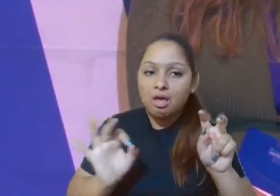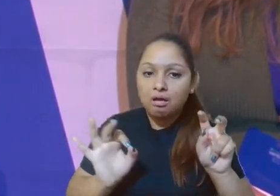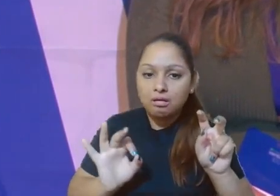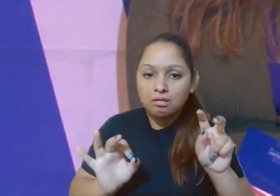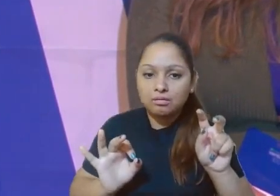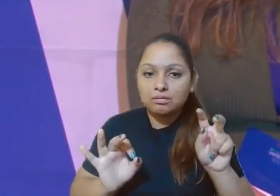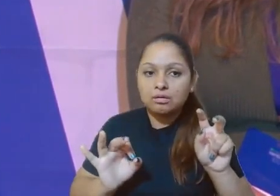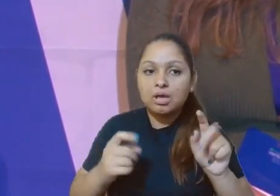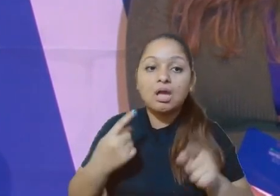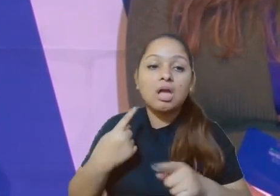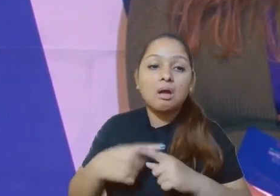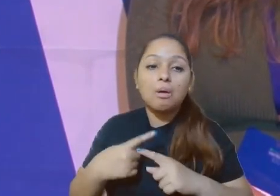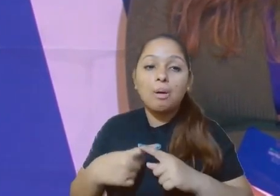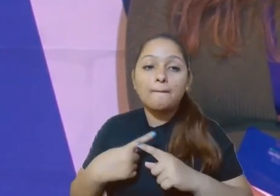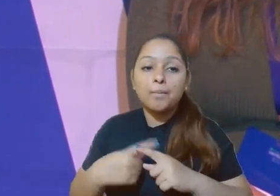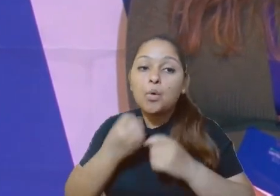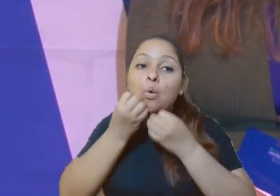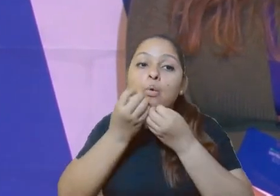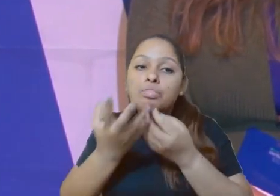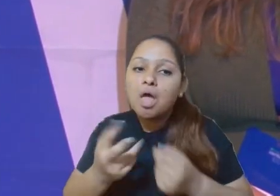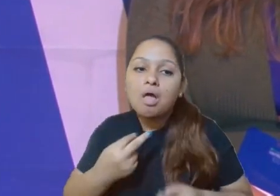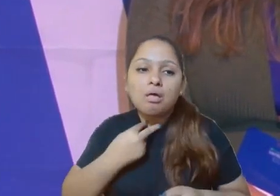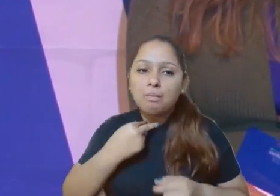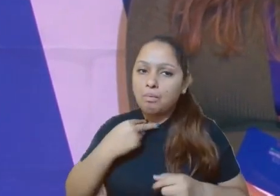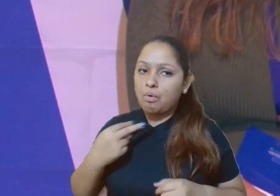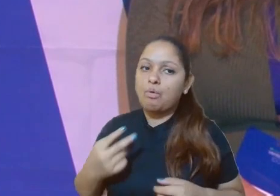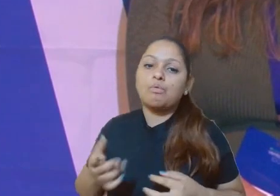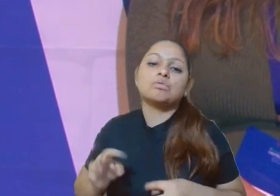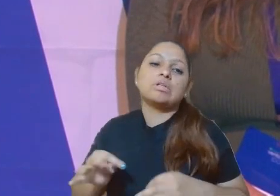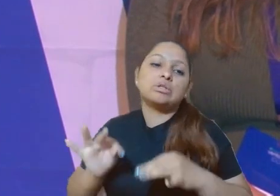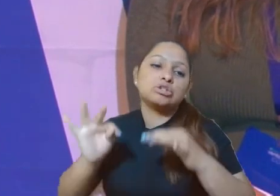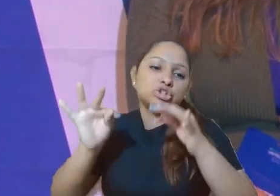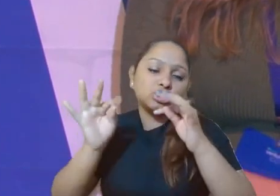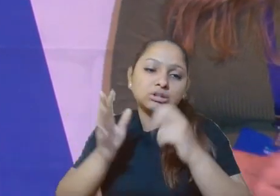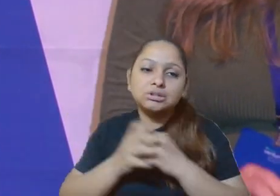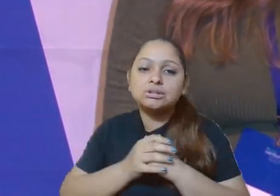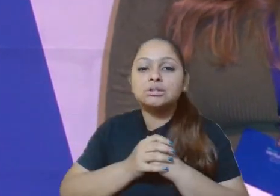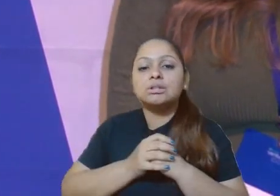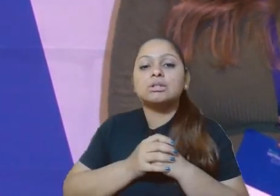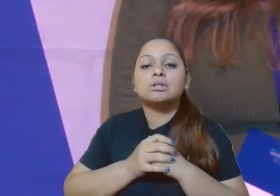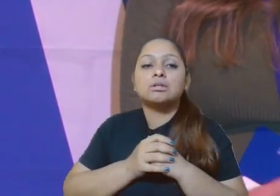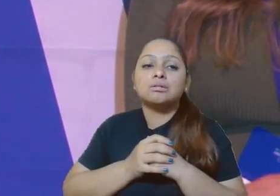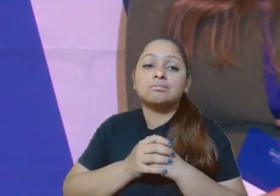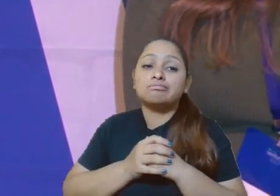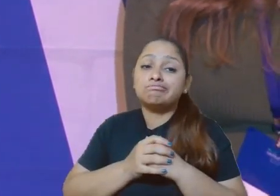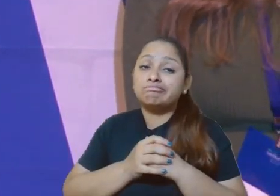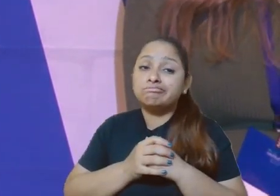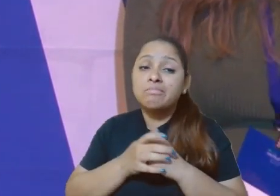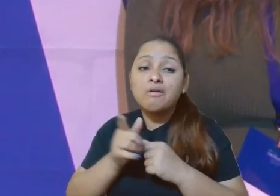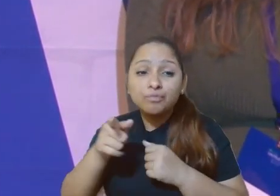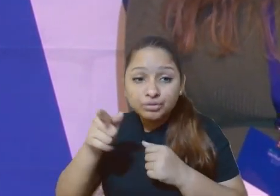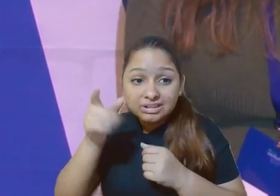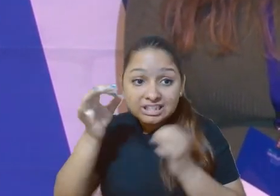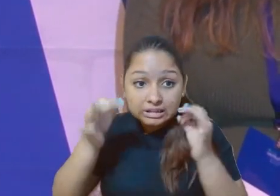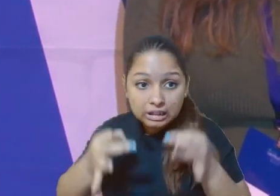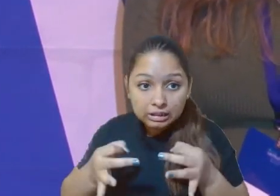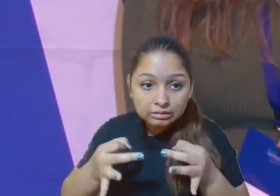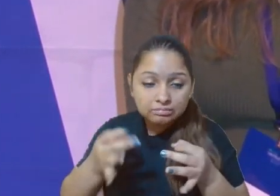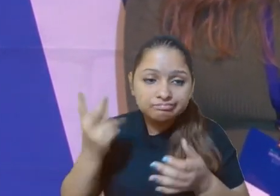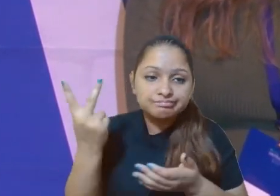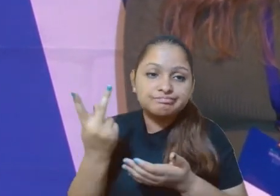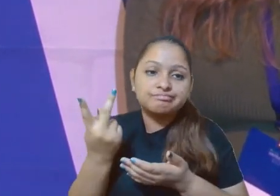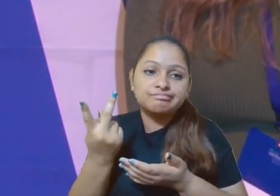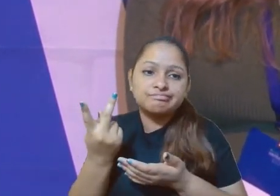because it's something that's a strategy, it's my technology. That's the biggest mistake. If you communicate